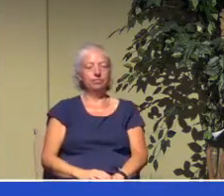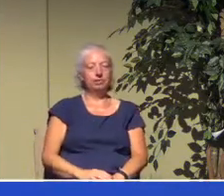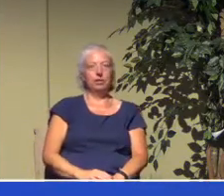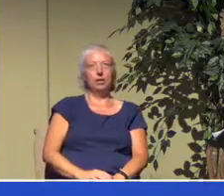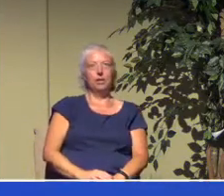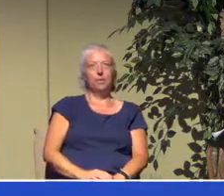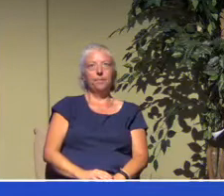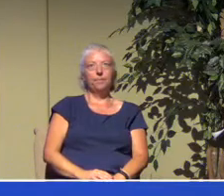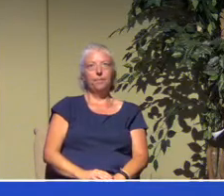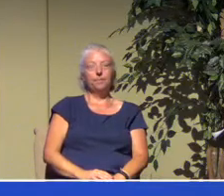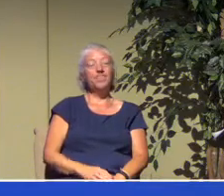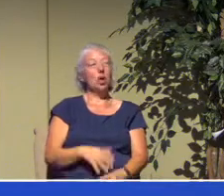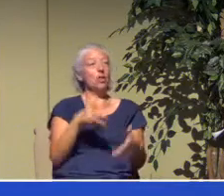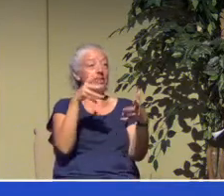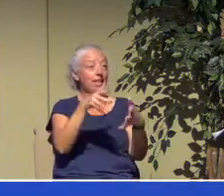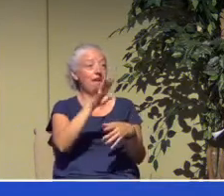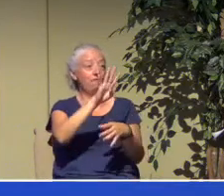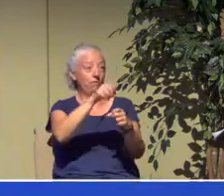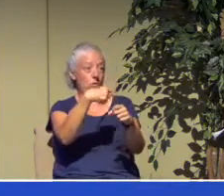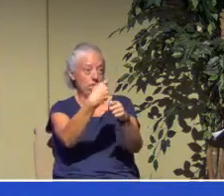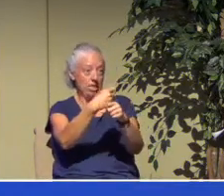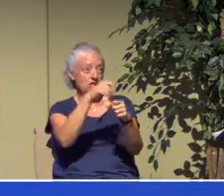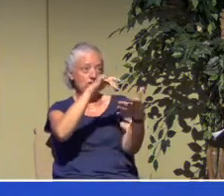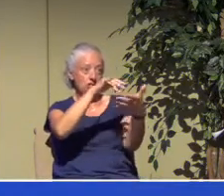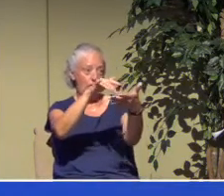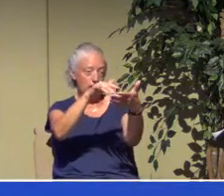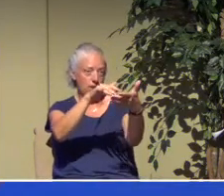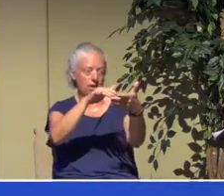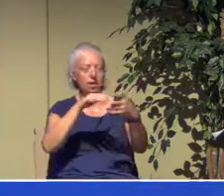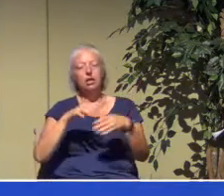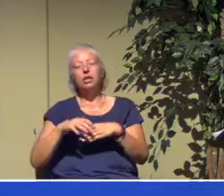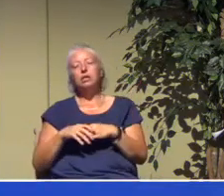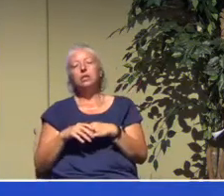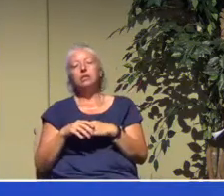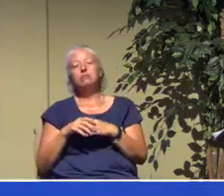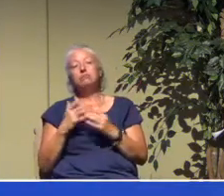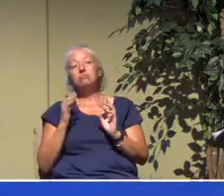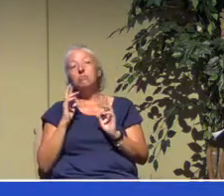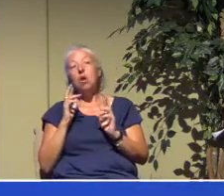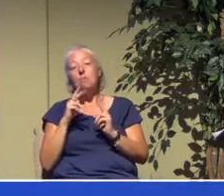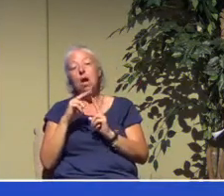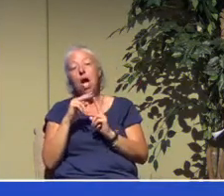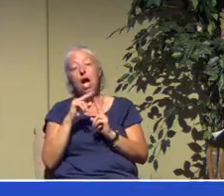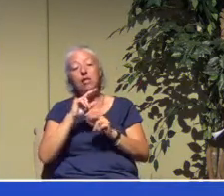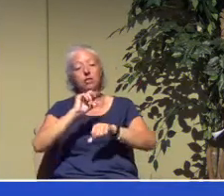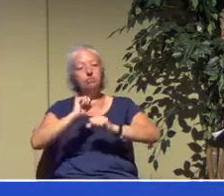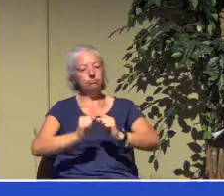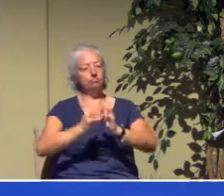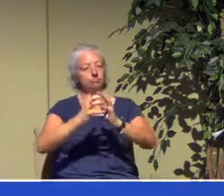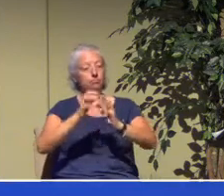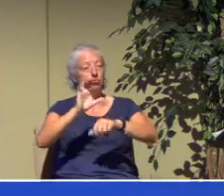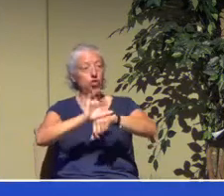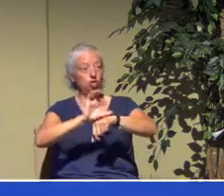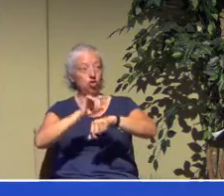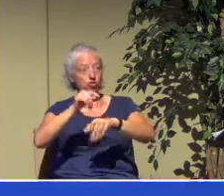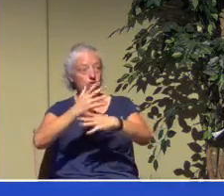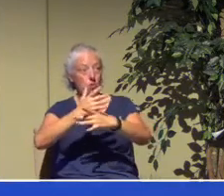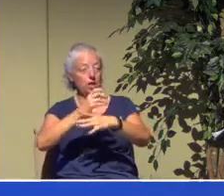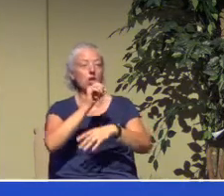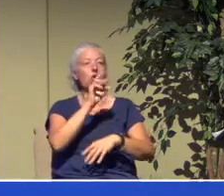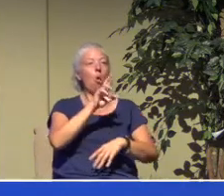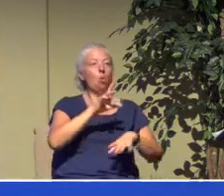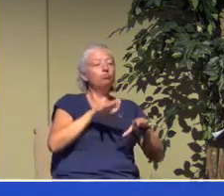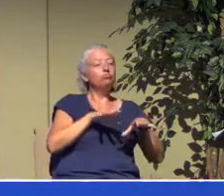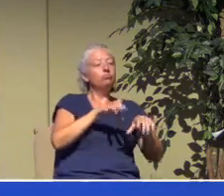or 4 years to go, our hope is to either plant a church in Germany or take over an existing church plant